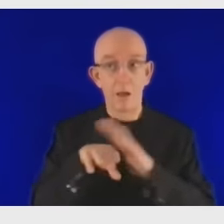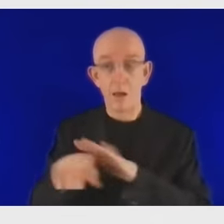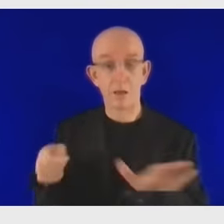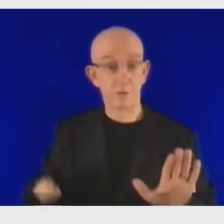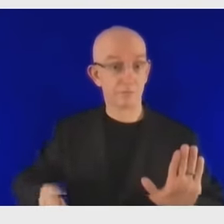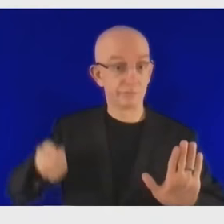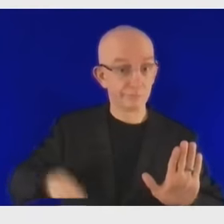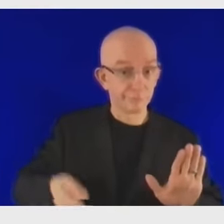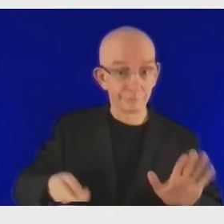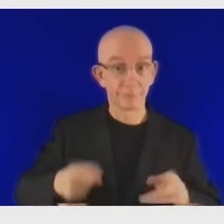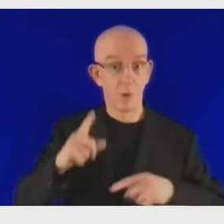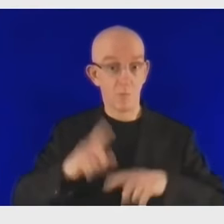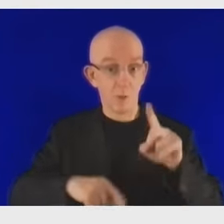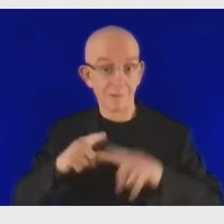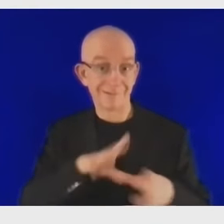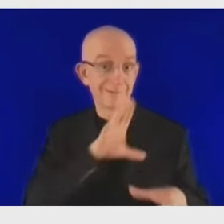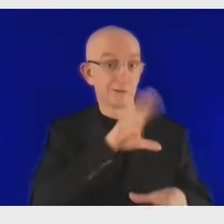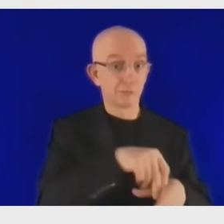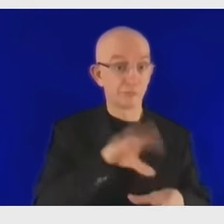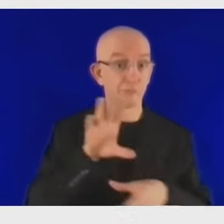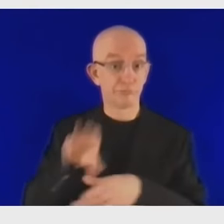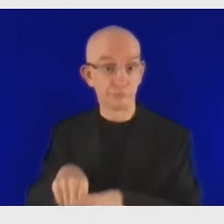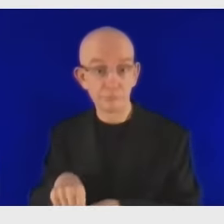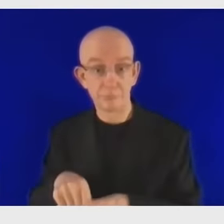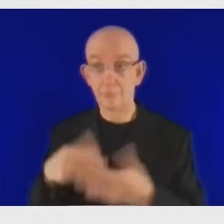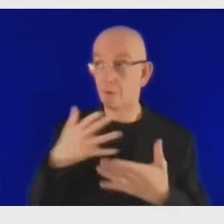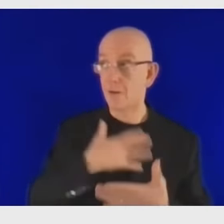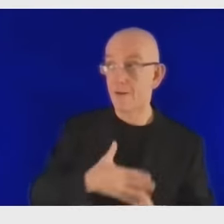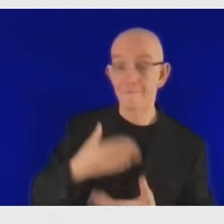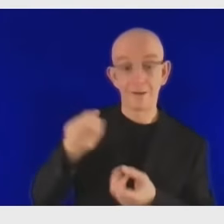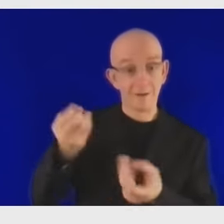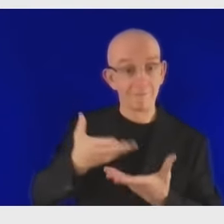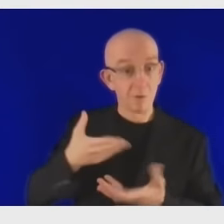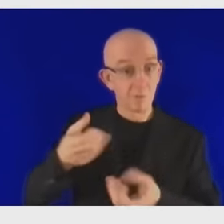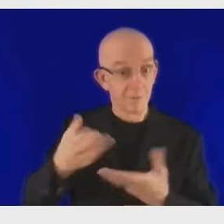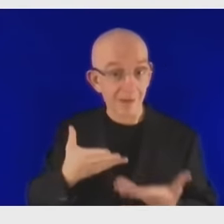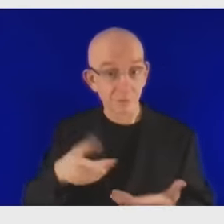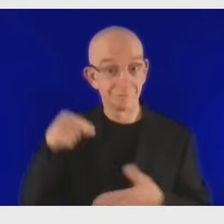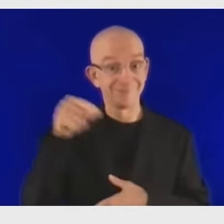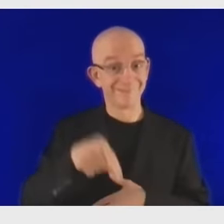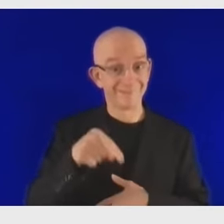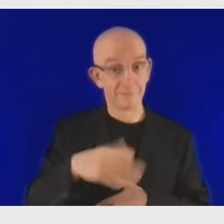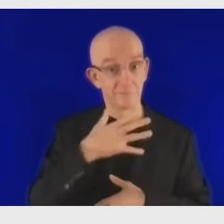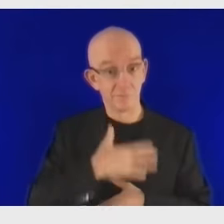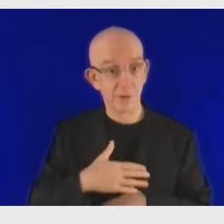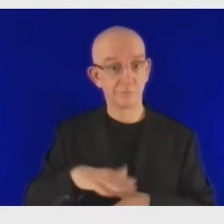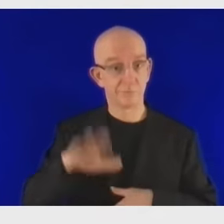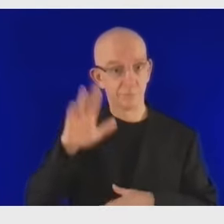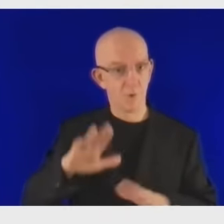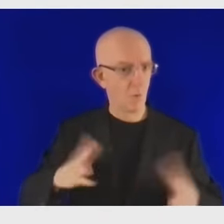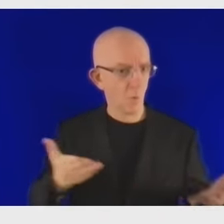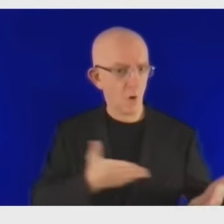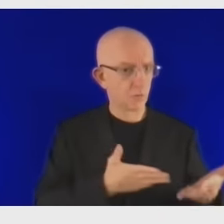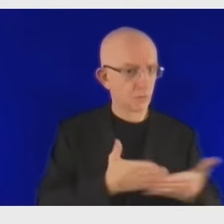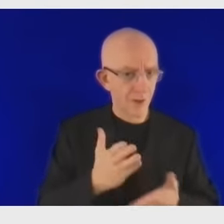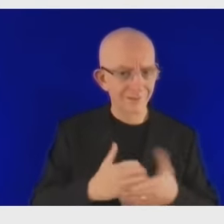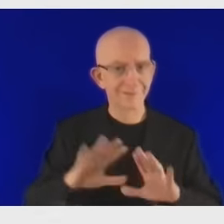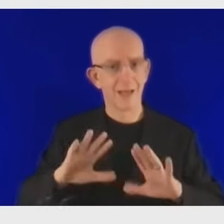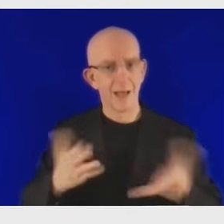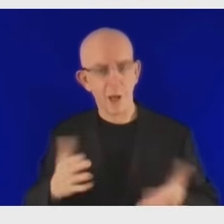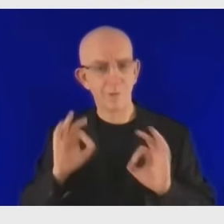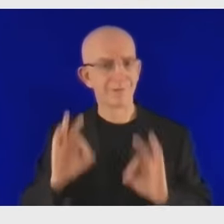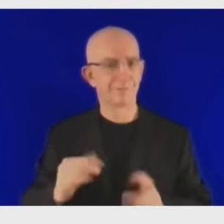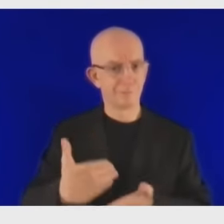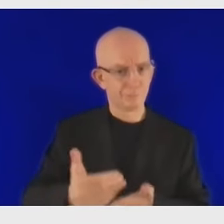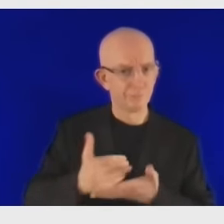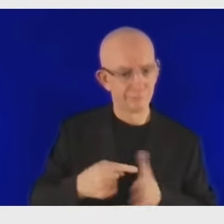and to start thinking with a more common and community-based solutions in terms of what is good to my